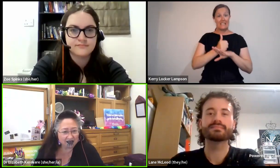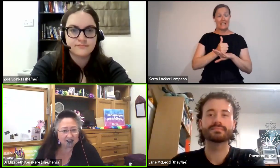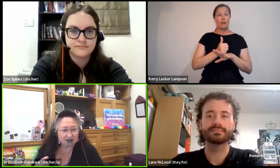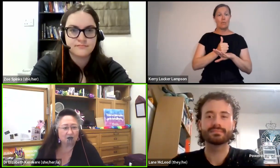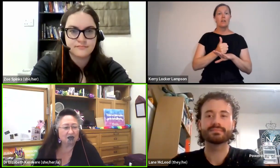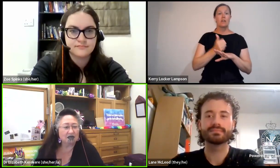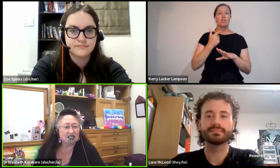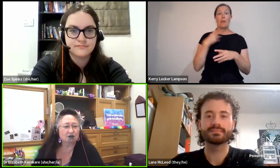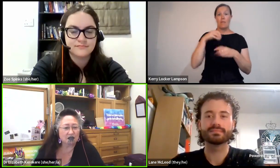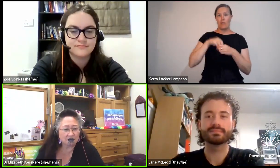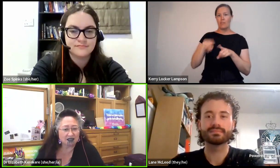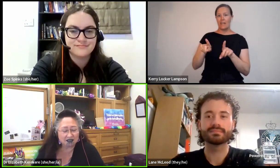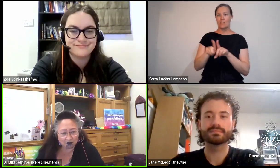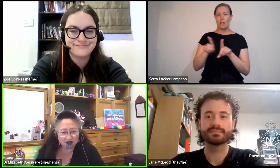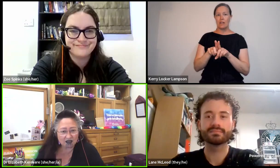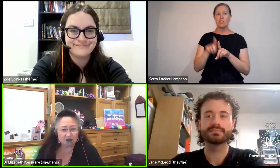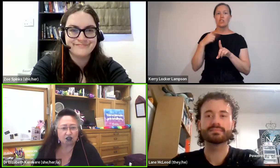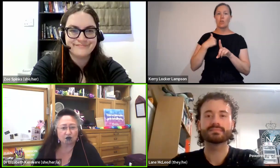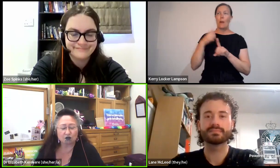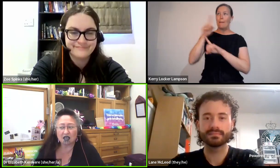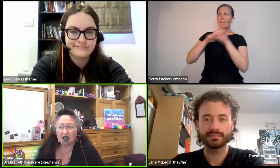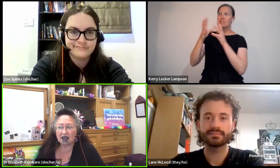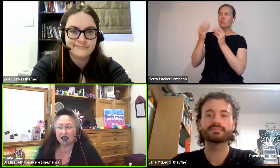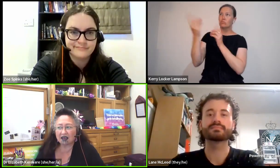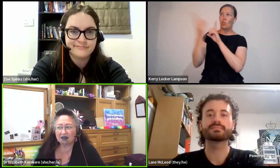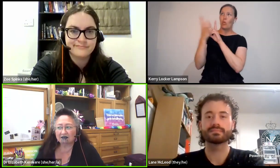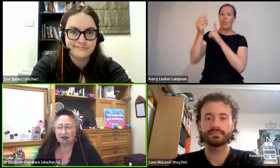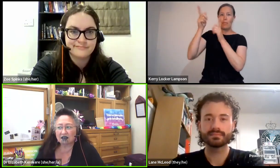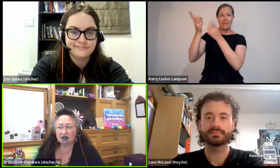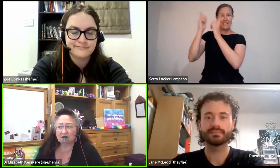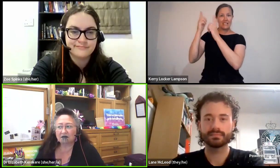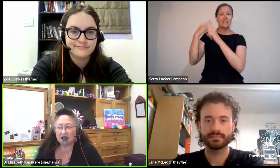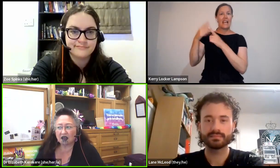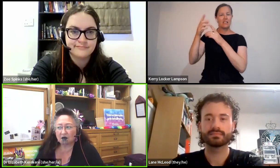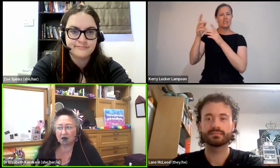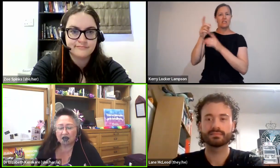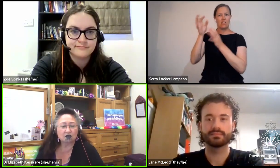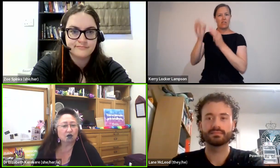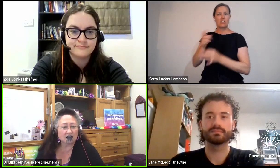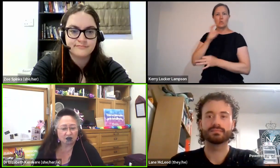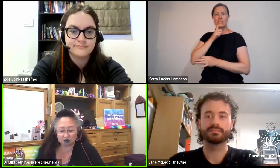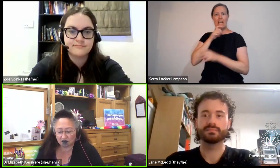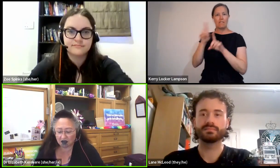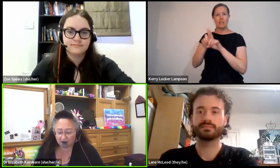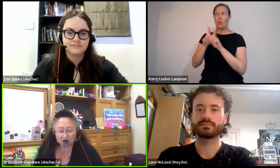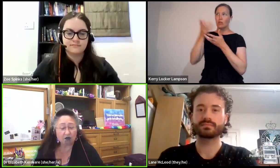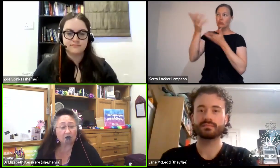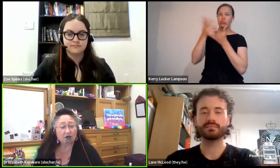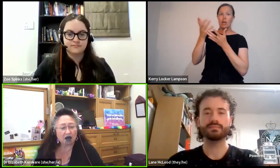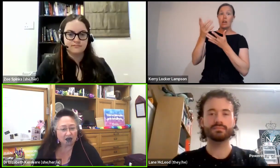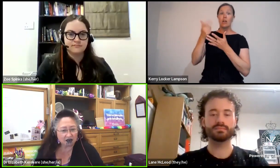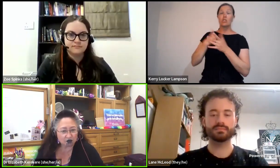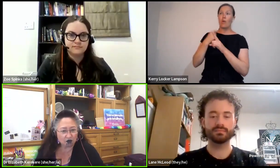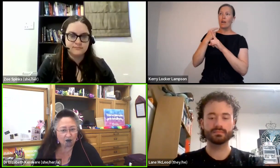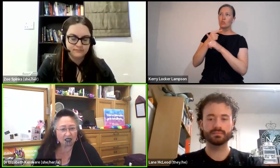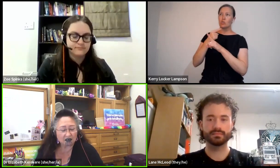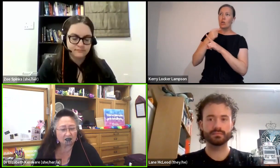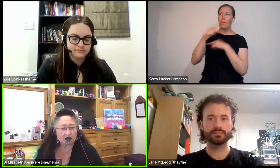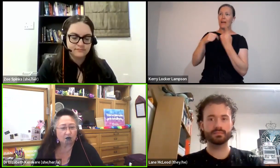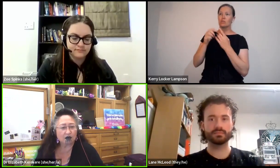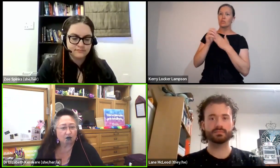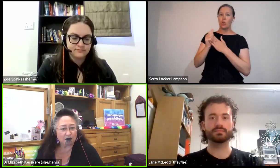I get to have the meetings with the ministers, with the officials, and when I talk about kaupapa Māori, and I talk